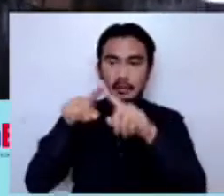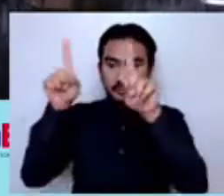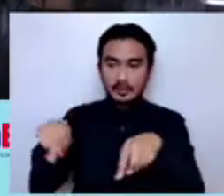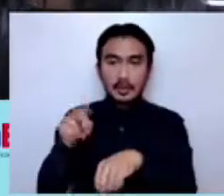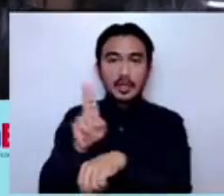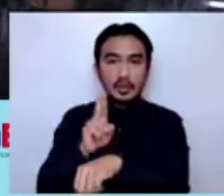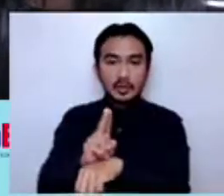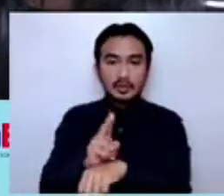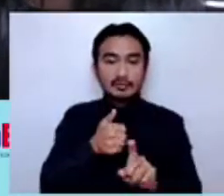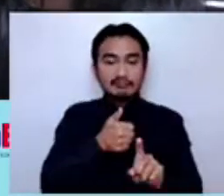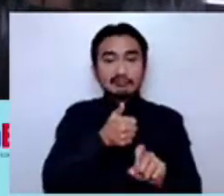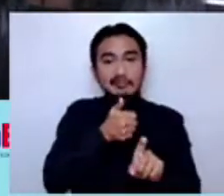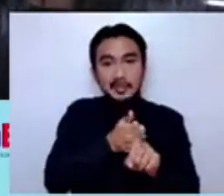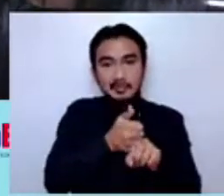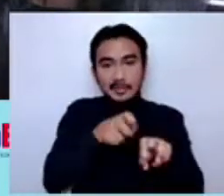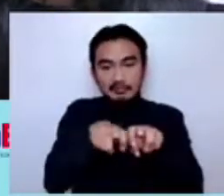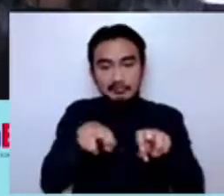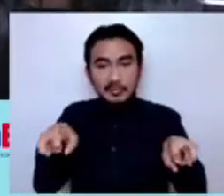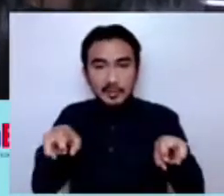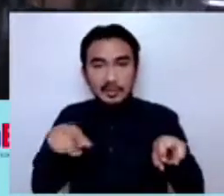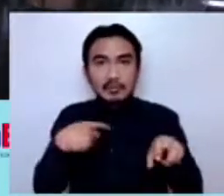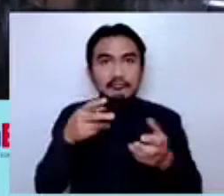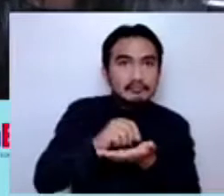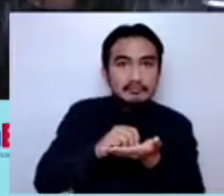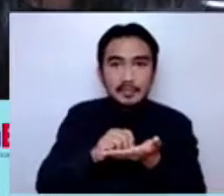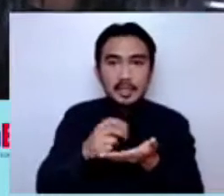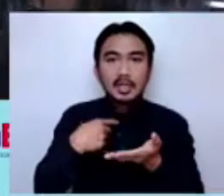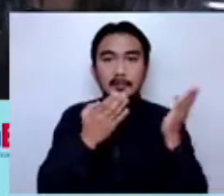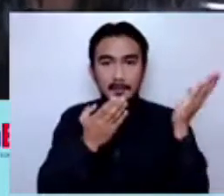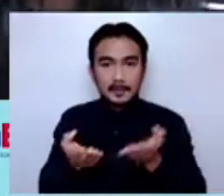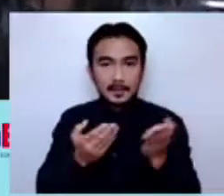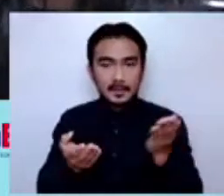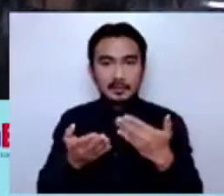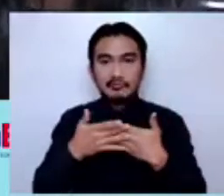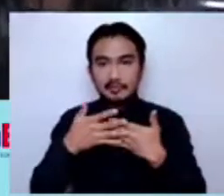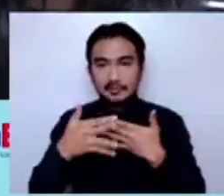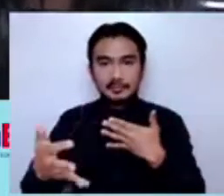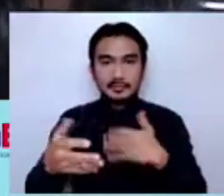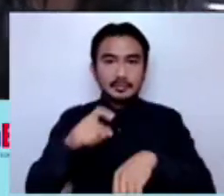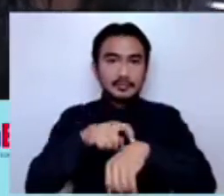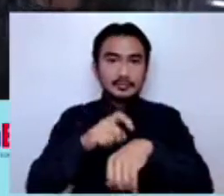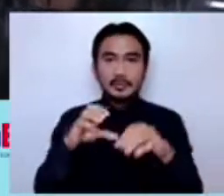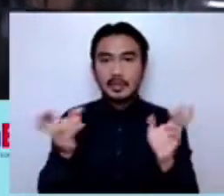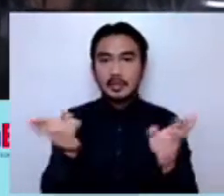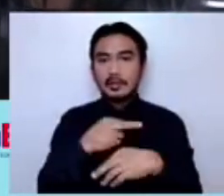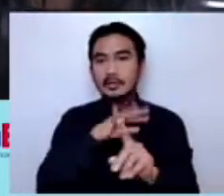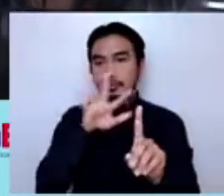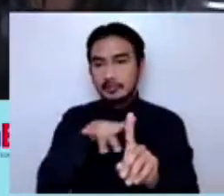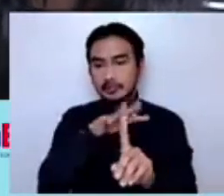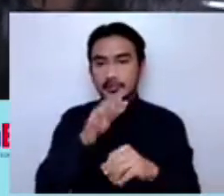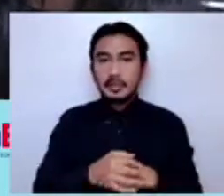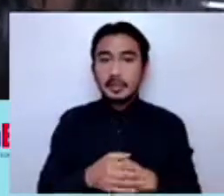observers will bring and complete throughout the duration of the classroom observation. Last thing to note, this